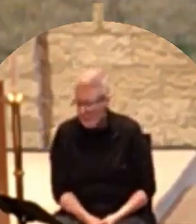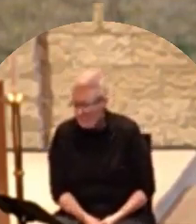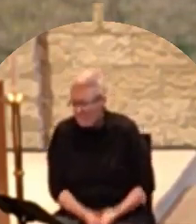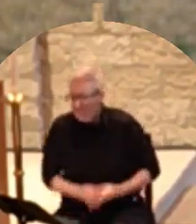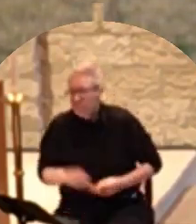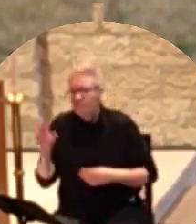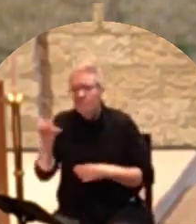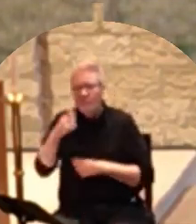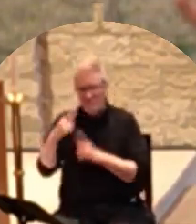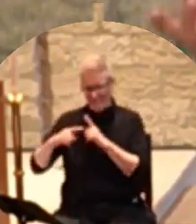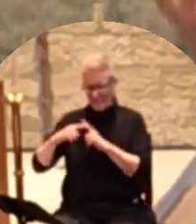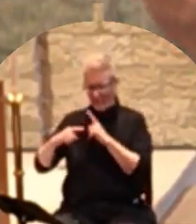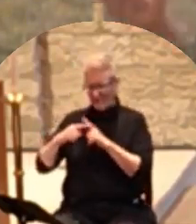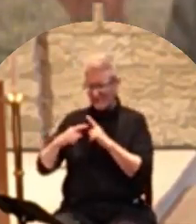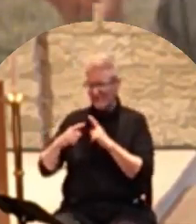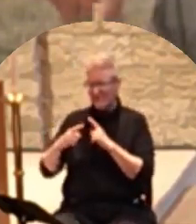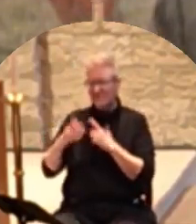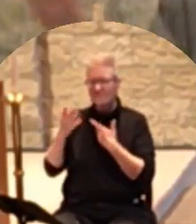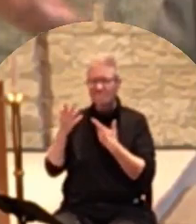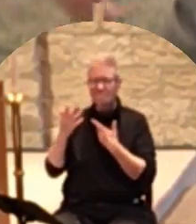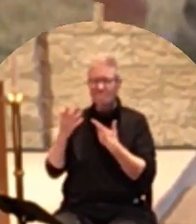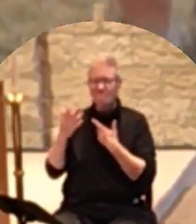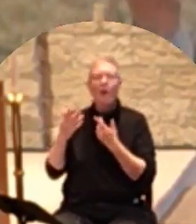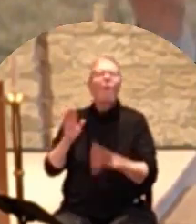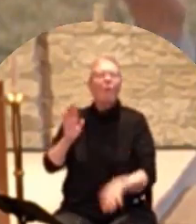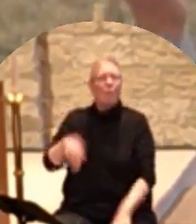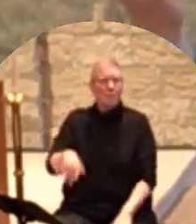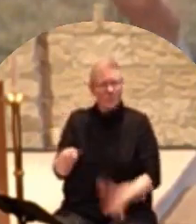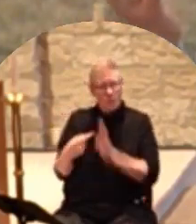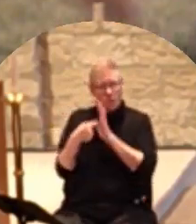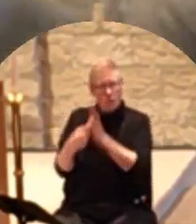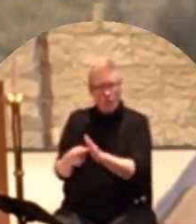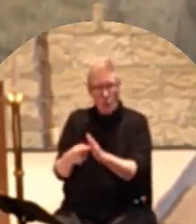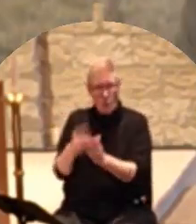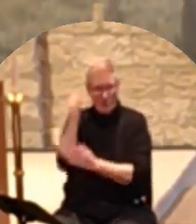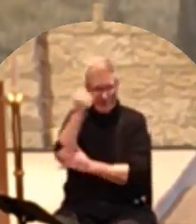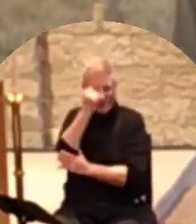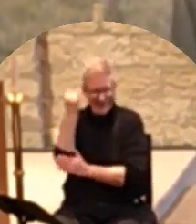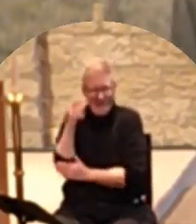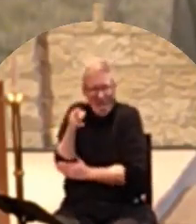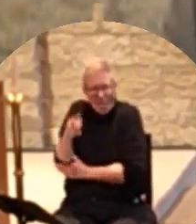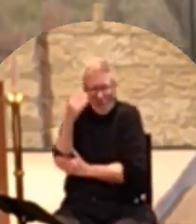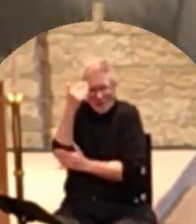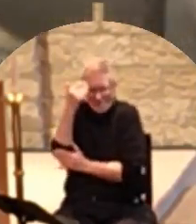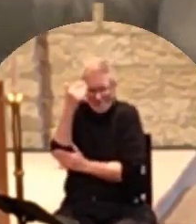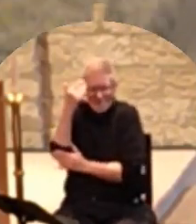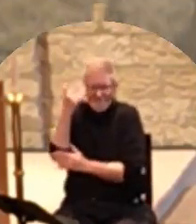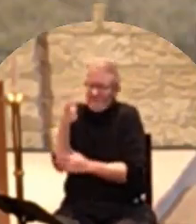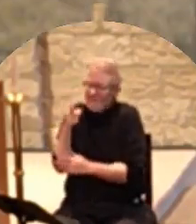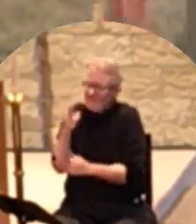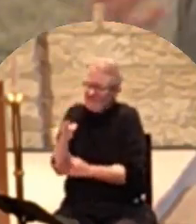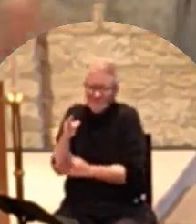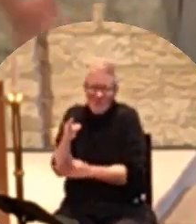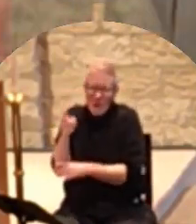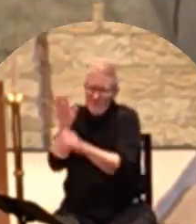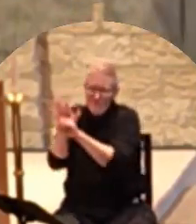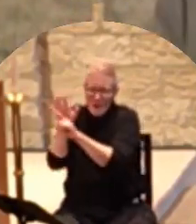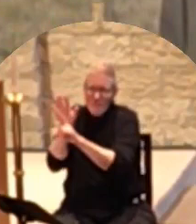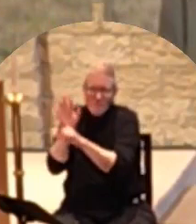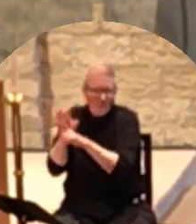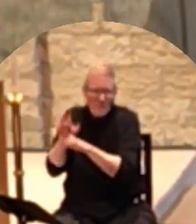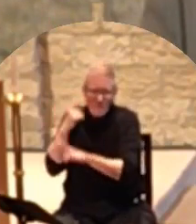in Italy, and Italy's known for its music, and they were serenading each other from their balconies. What